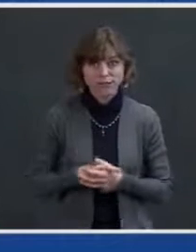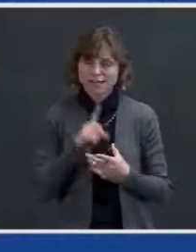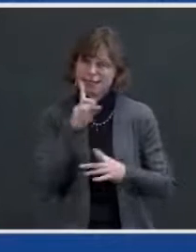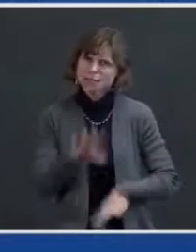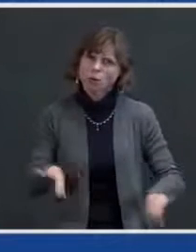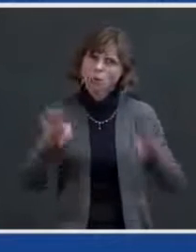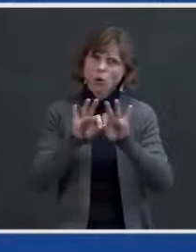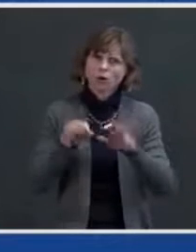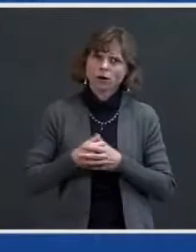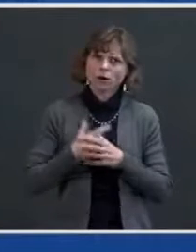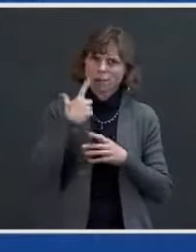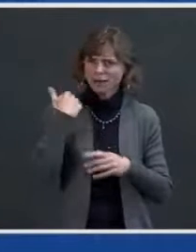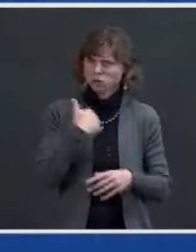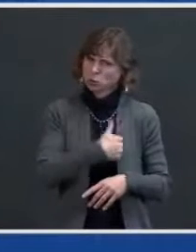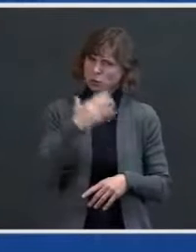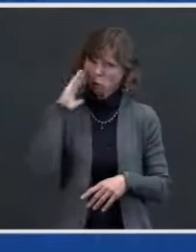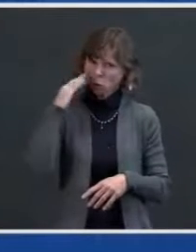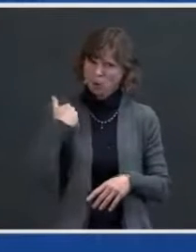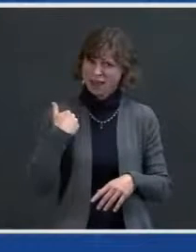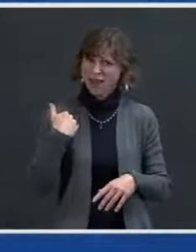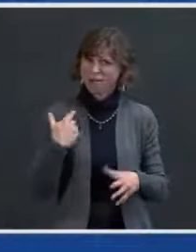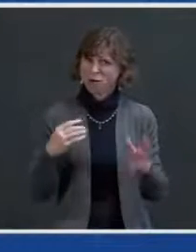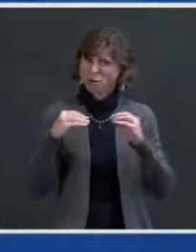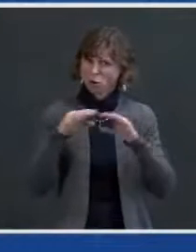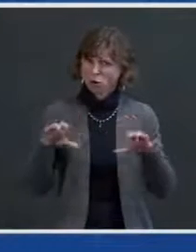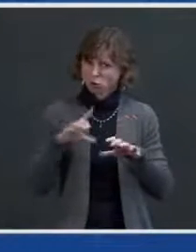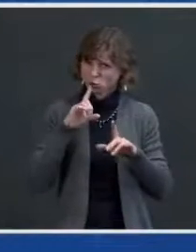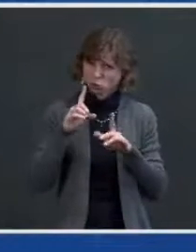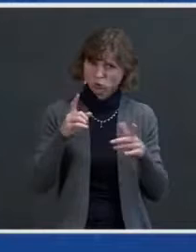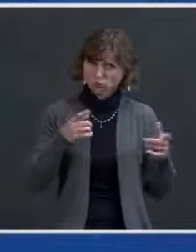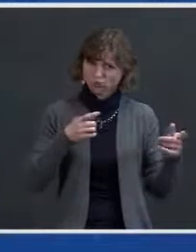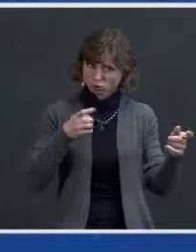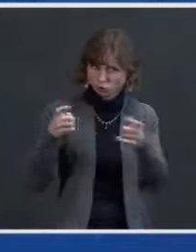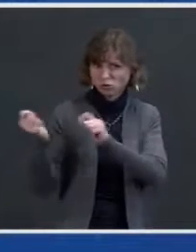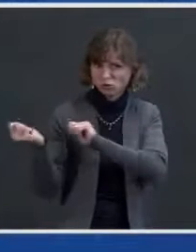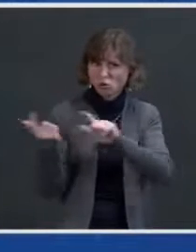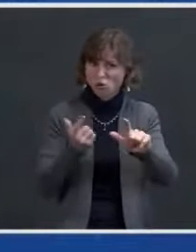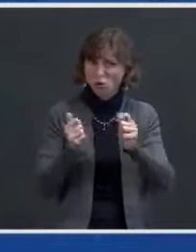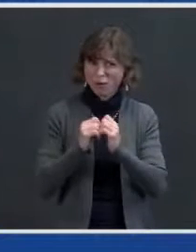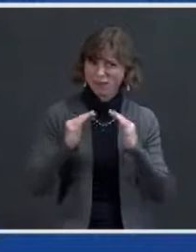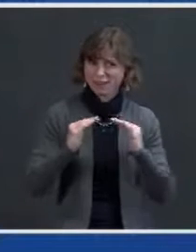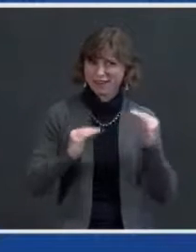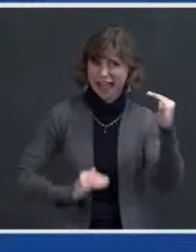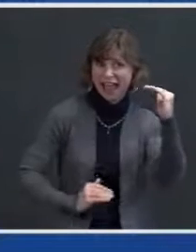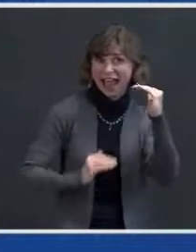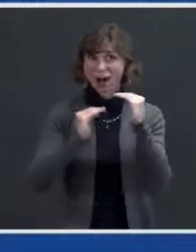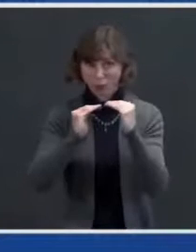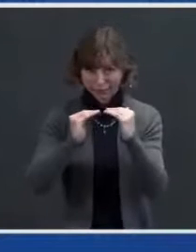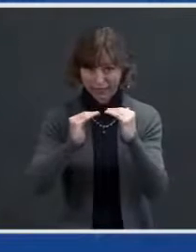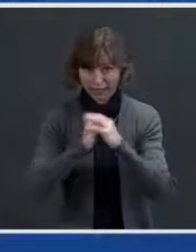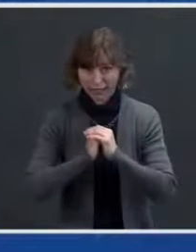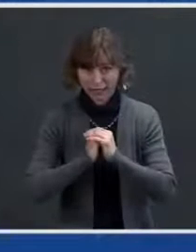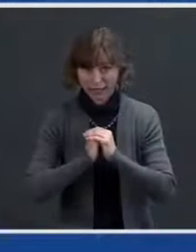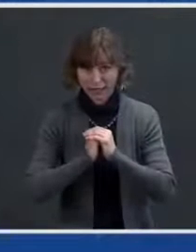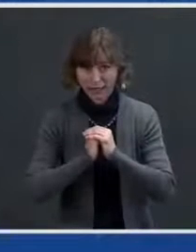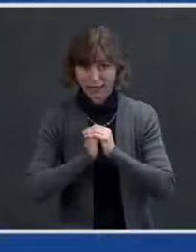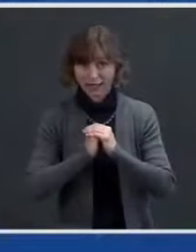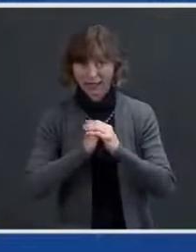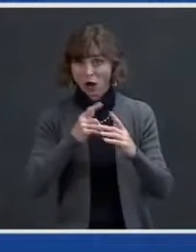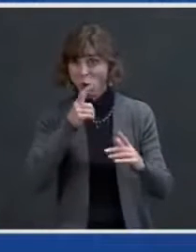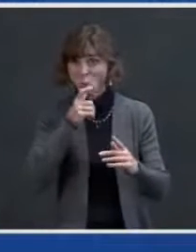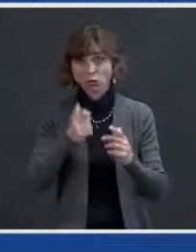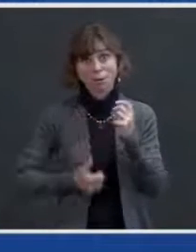we have more to do to ensure everyone is treated with equity and those most impacted get the care they deserve.